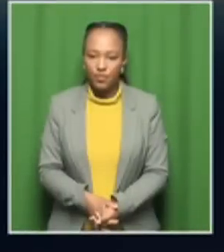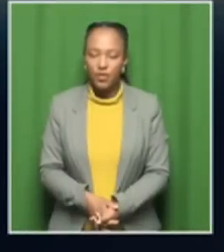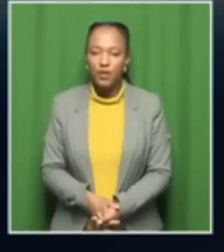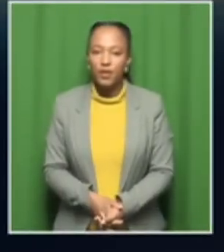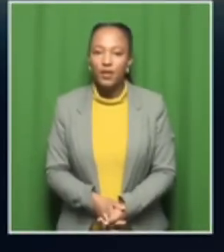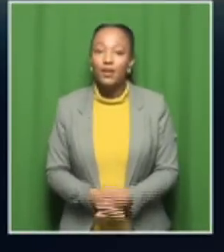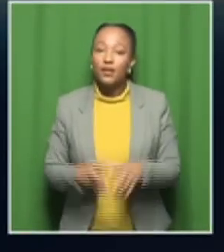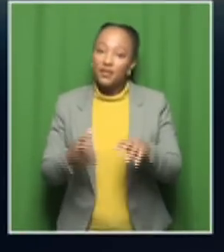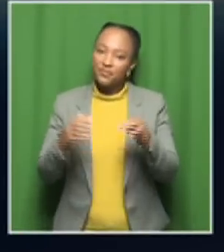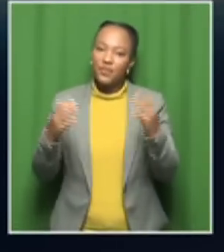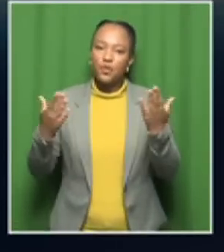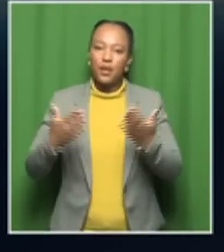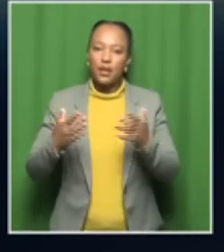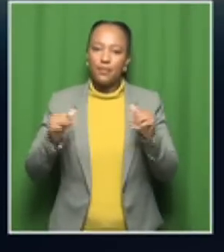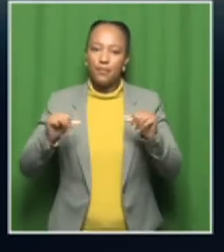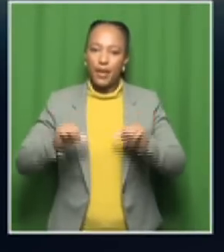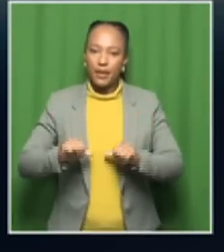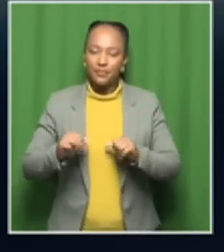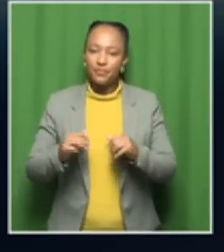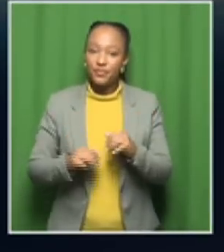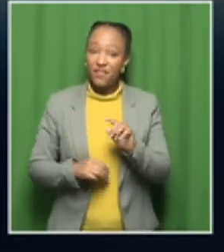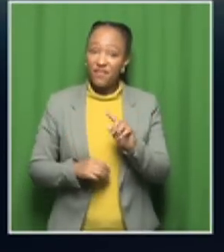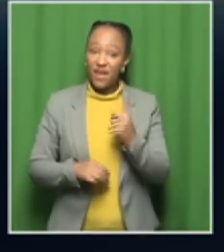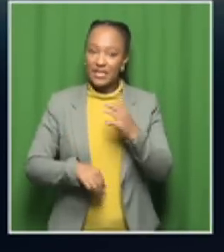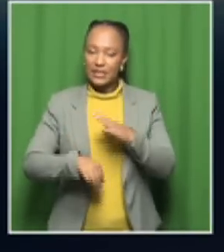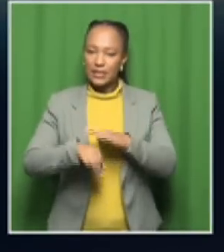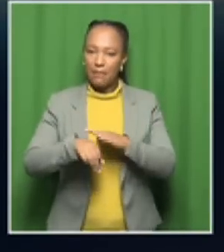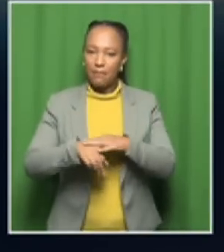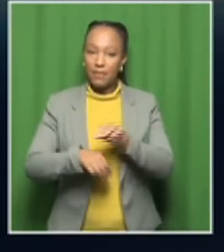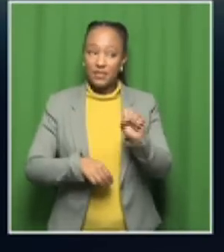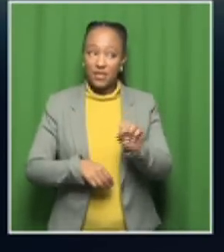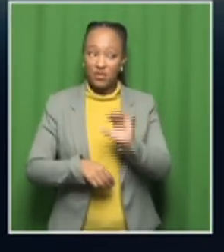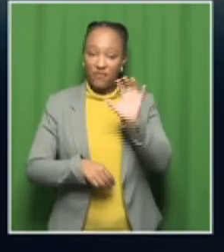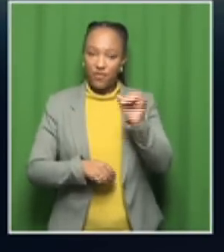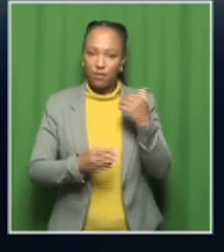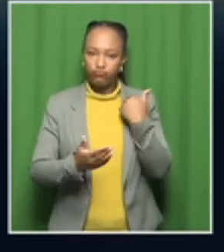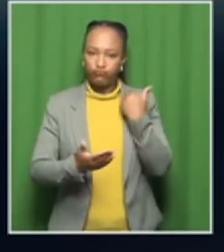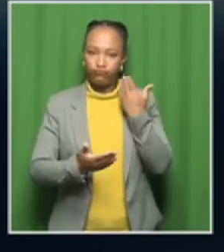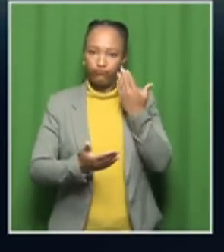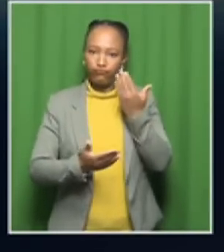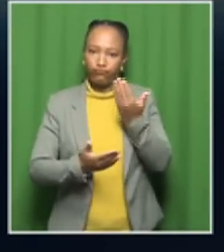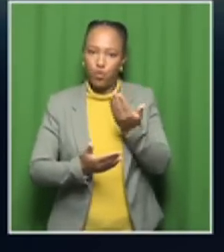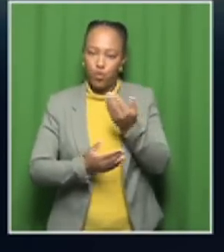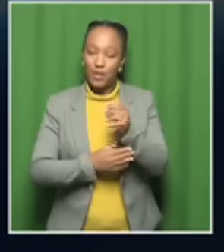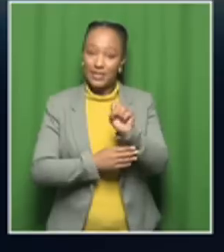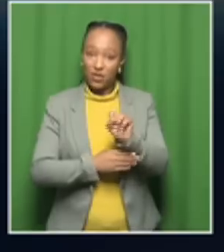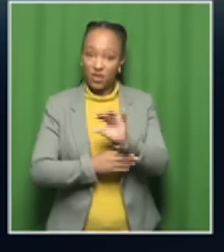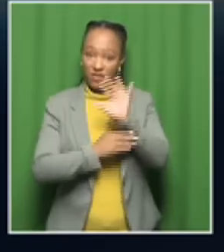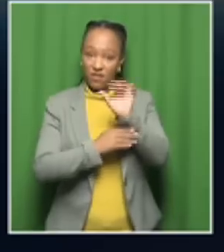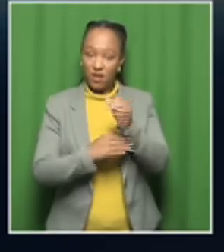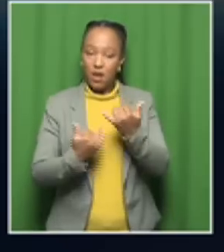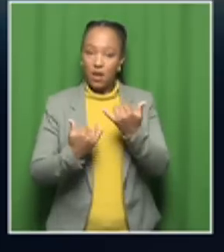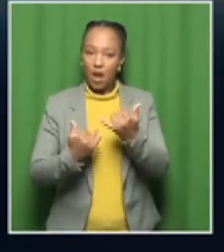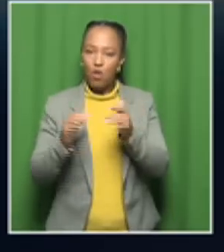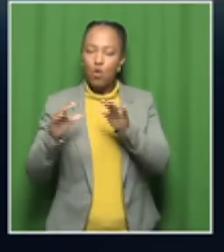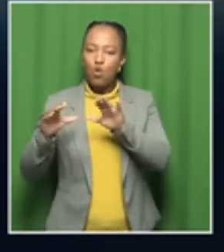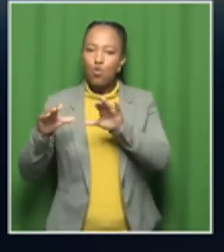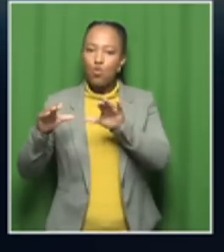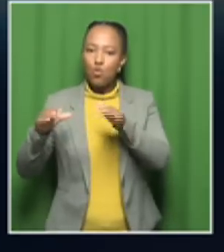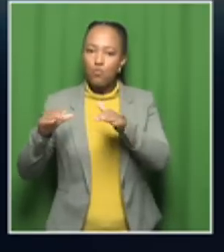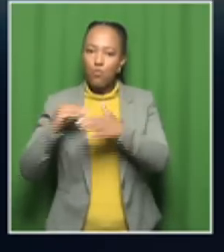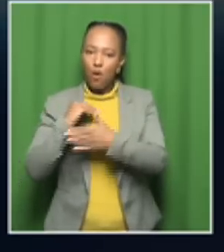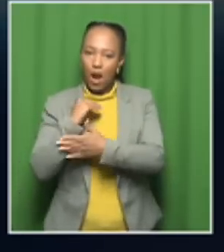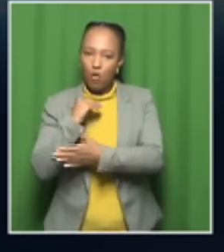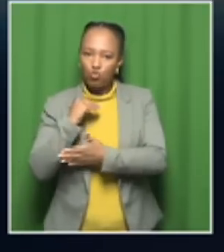Now, welcome back. For the first time in history, South Africa holds the presidency of the Group of 20, a position that South